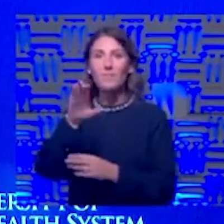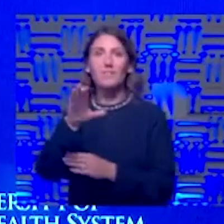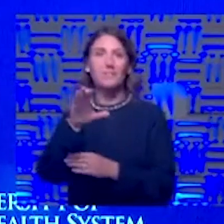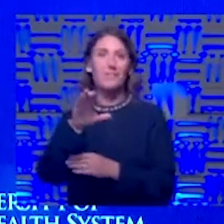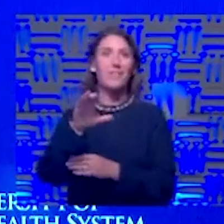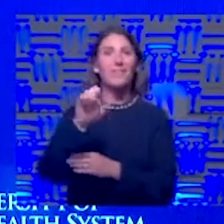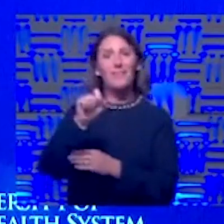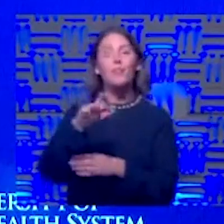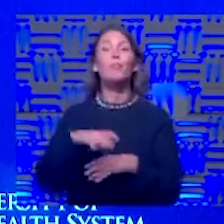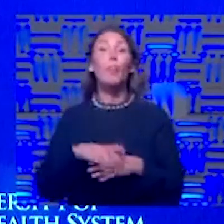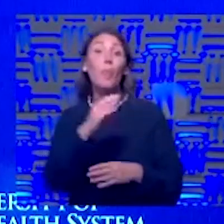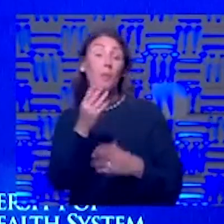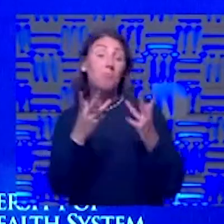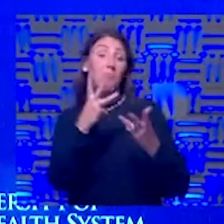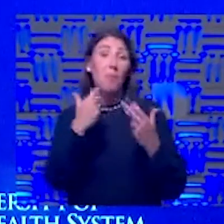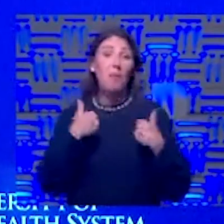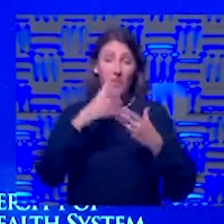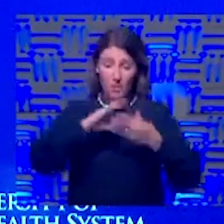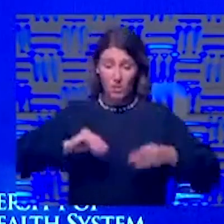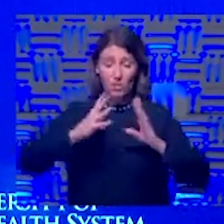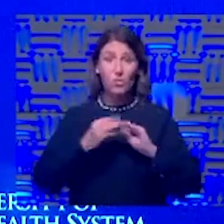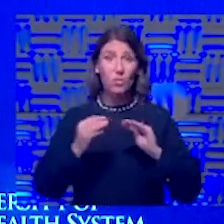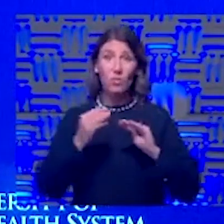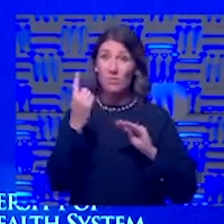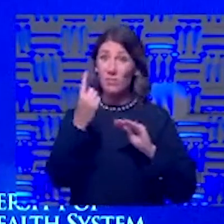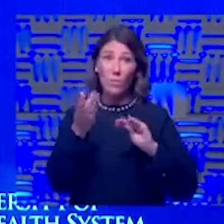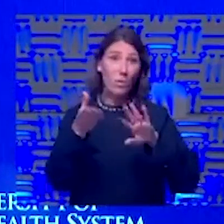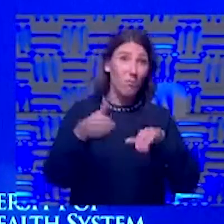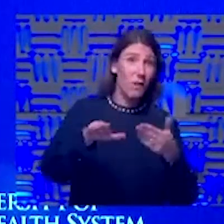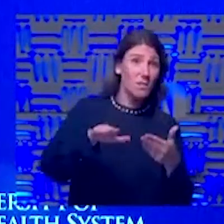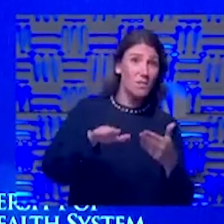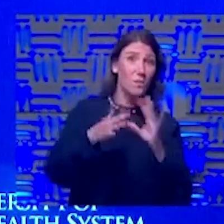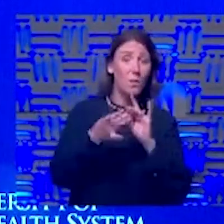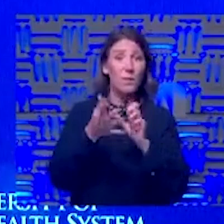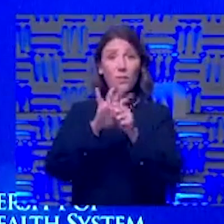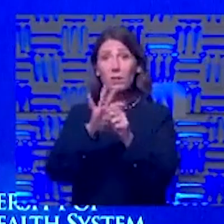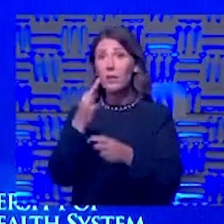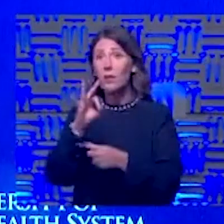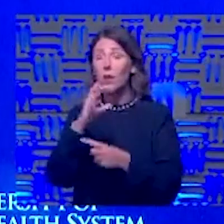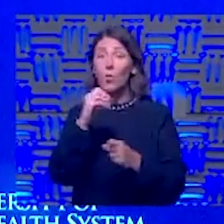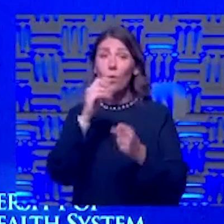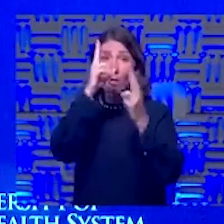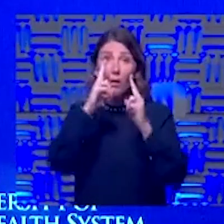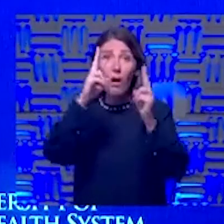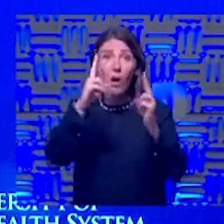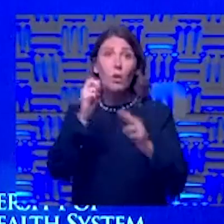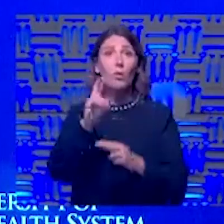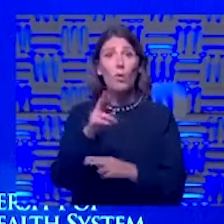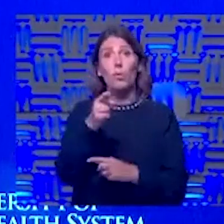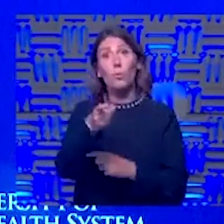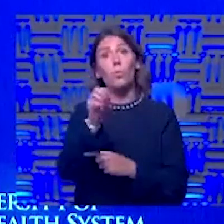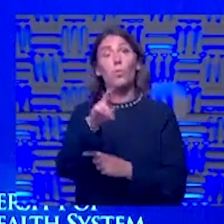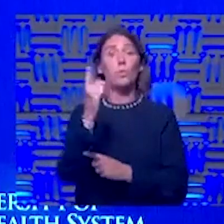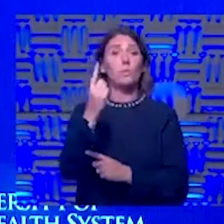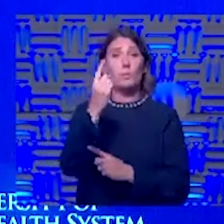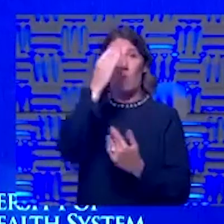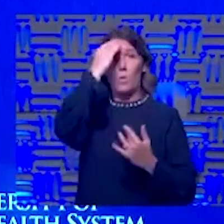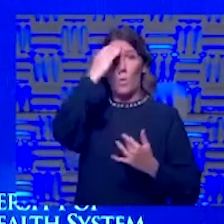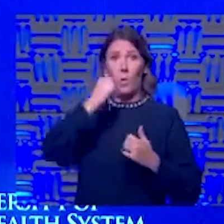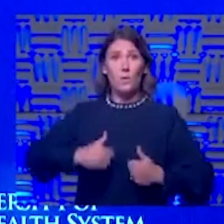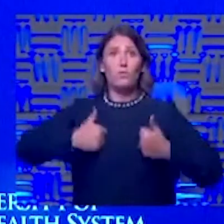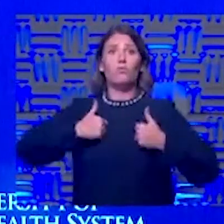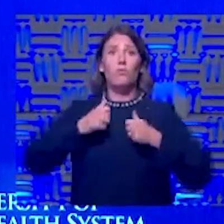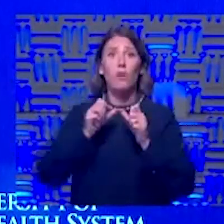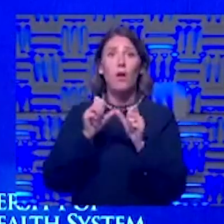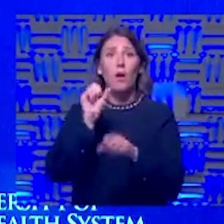story about someone who's lost the battle with COVID and you'd like to honor them. Maybe you or someone you know has survived